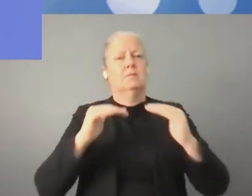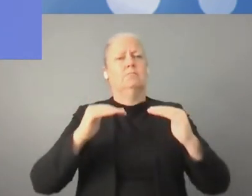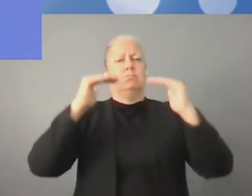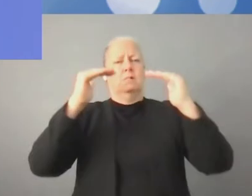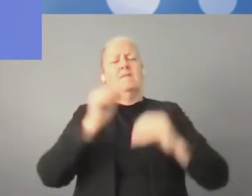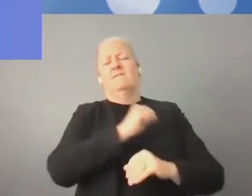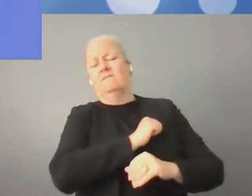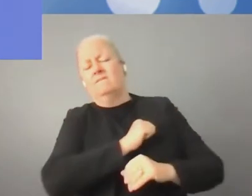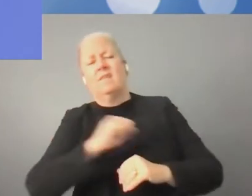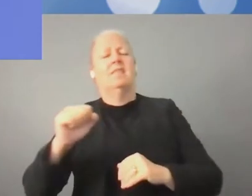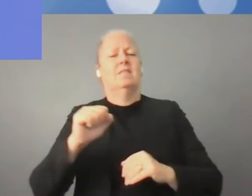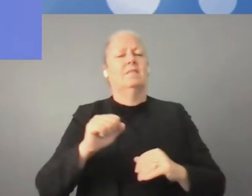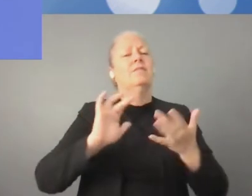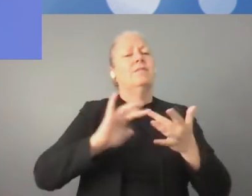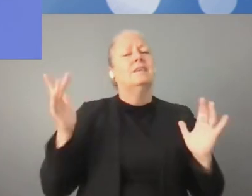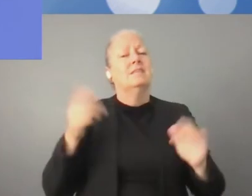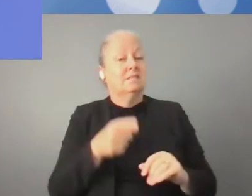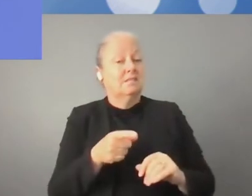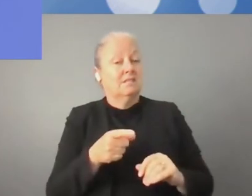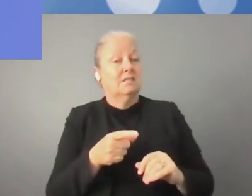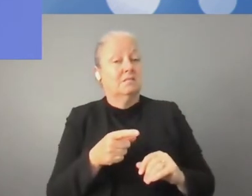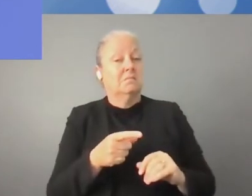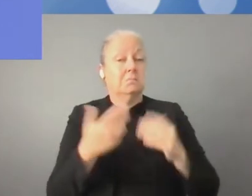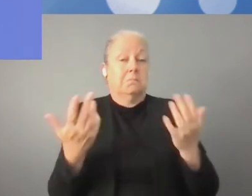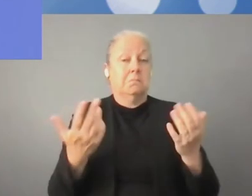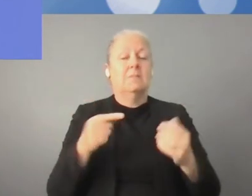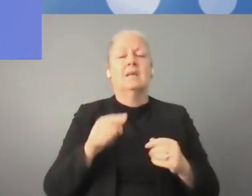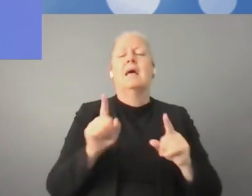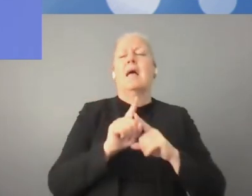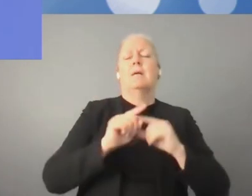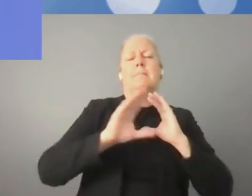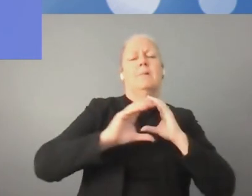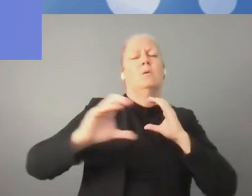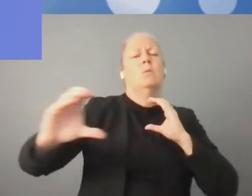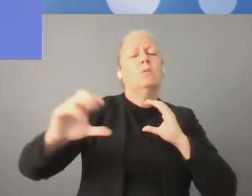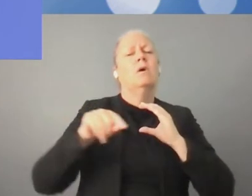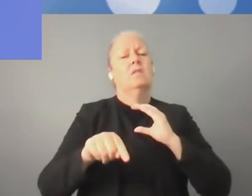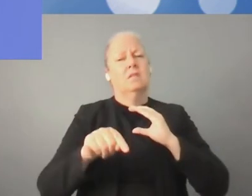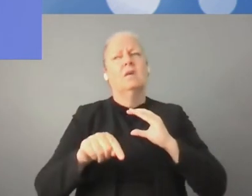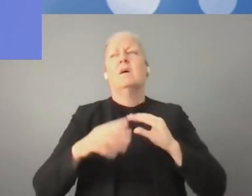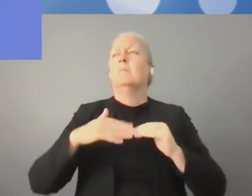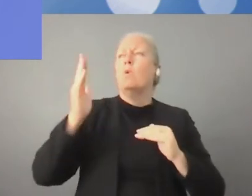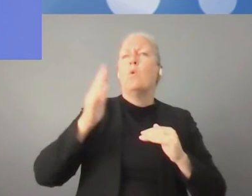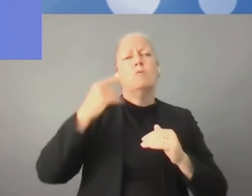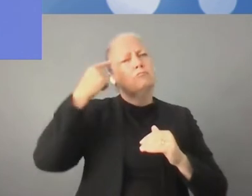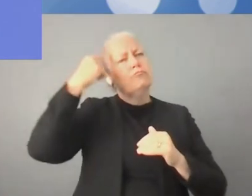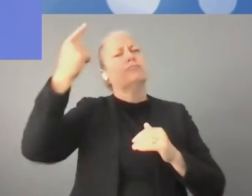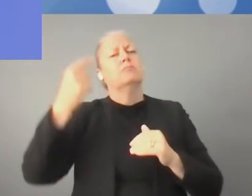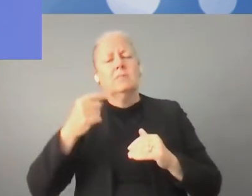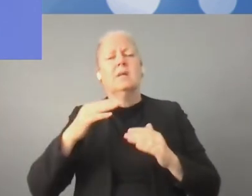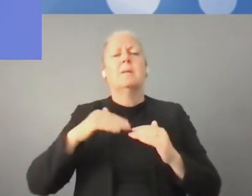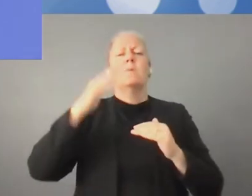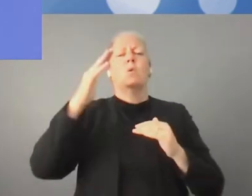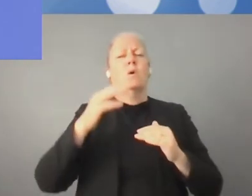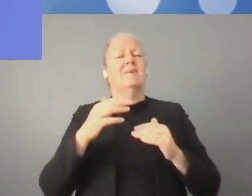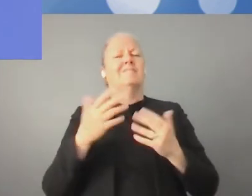in that perspective also as a bandwidth for more startups maybe more innovation and creating more more value so now there